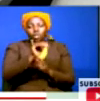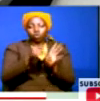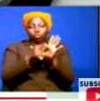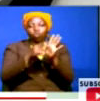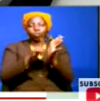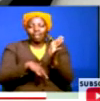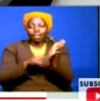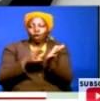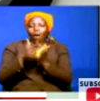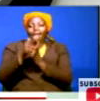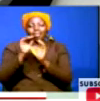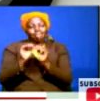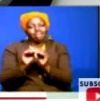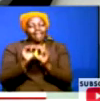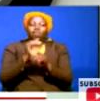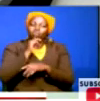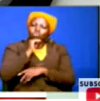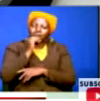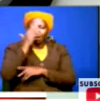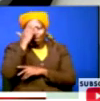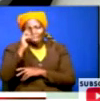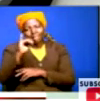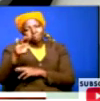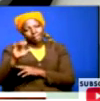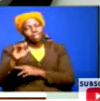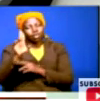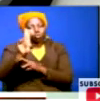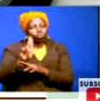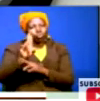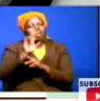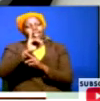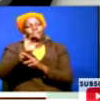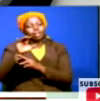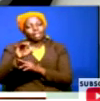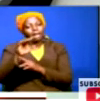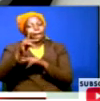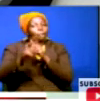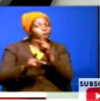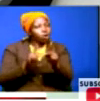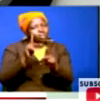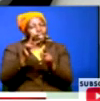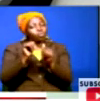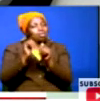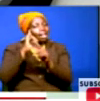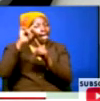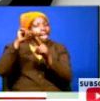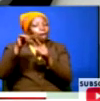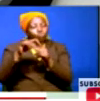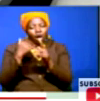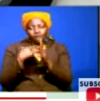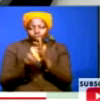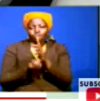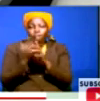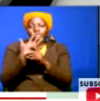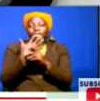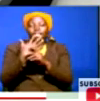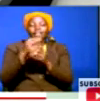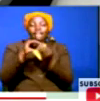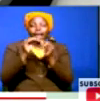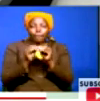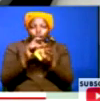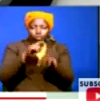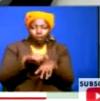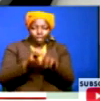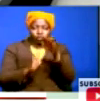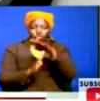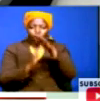failed to use the IEBC anonymous source alleged to have generated the figures during the Supreme Court hearing. John